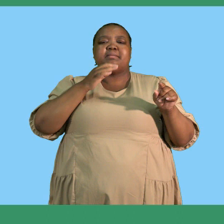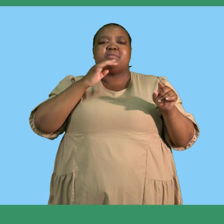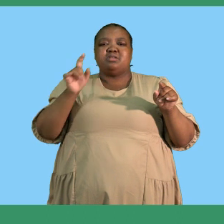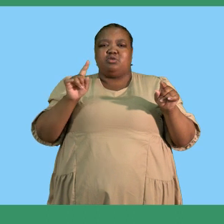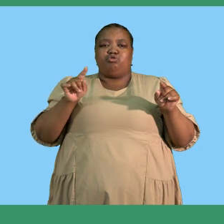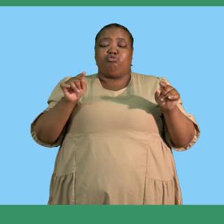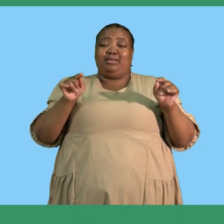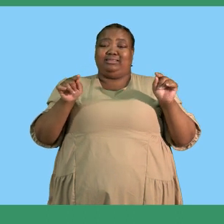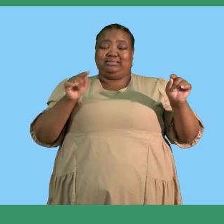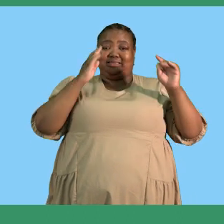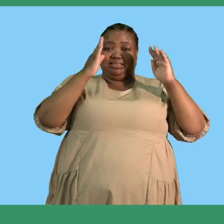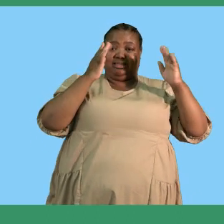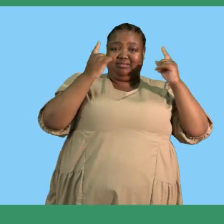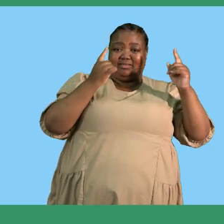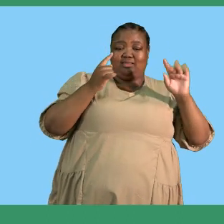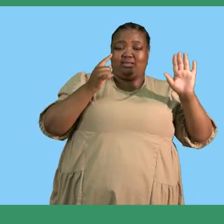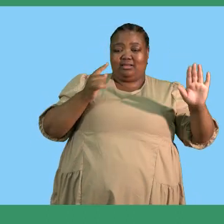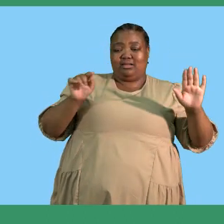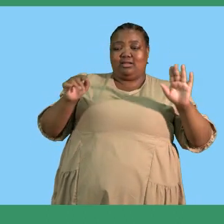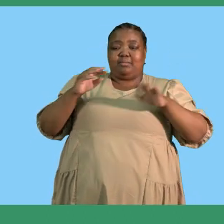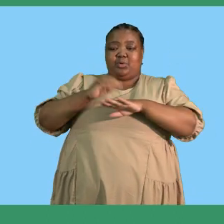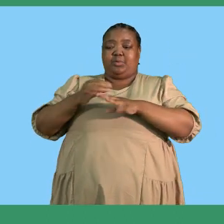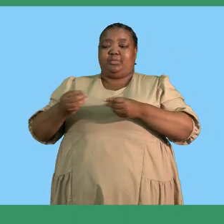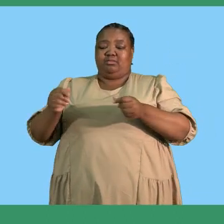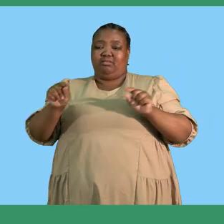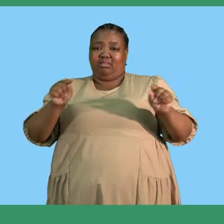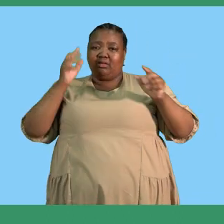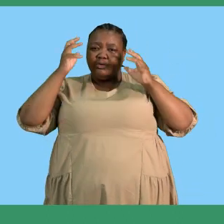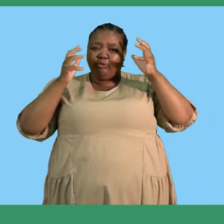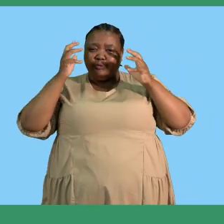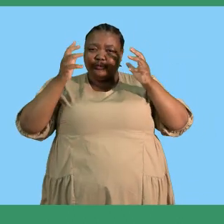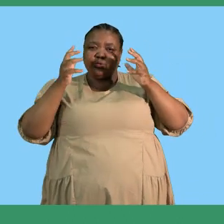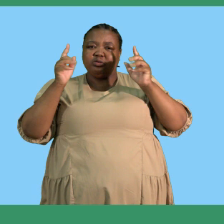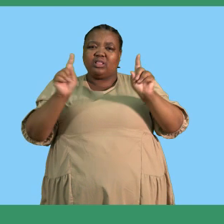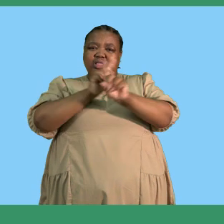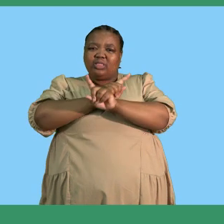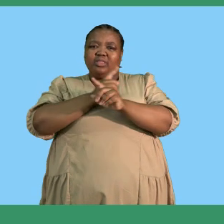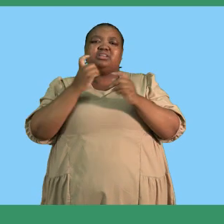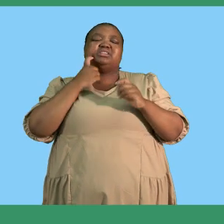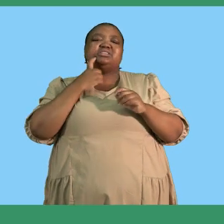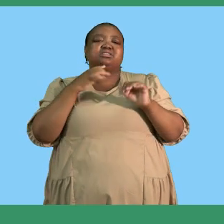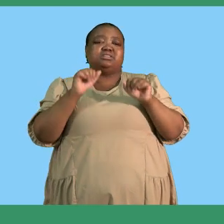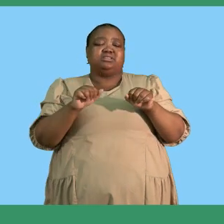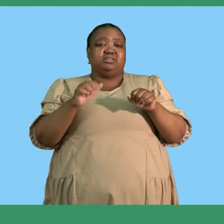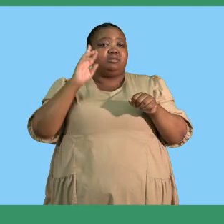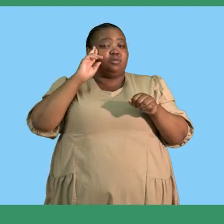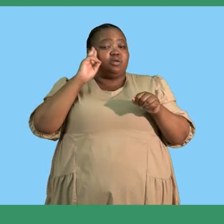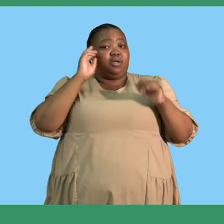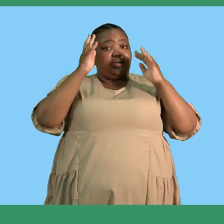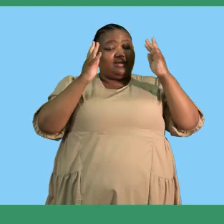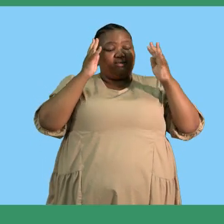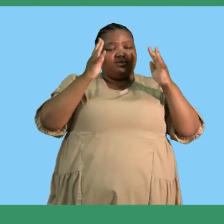thinking with problem solving. Now, remember that with creative thinking, we are looking at